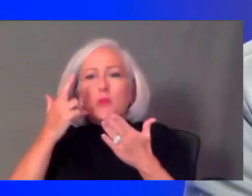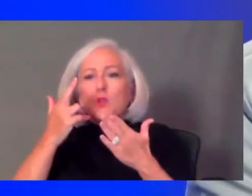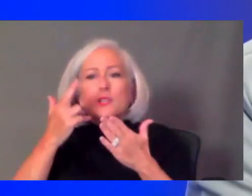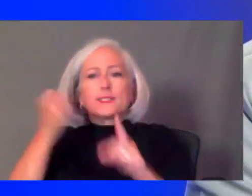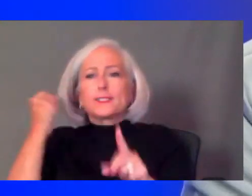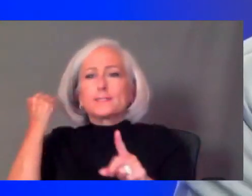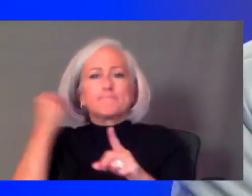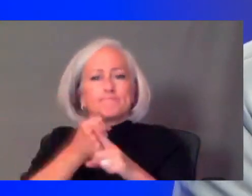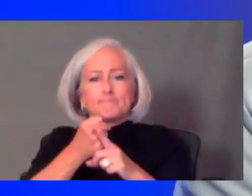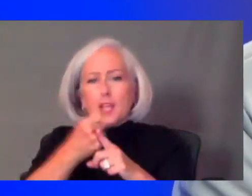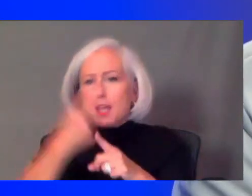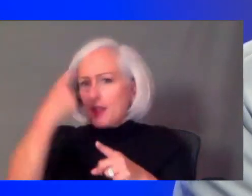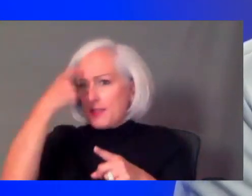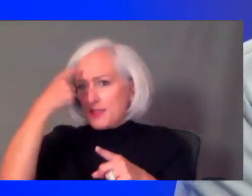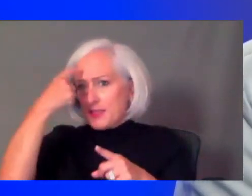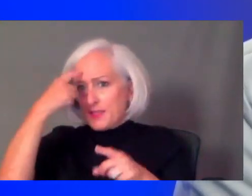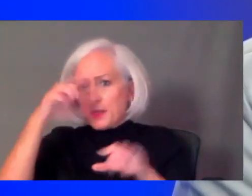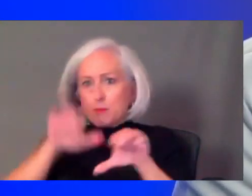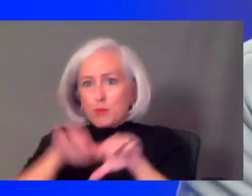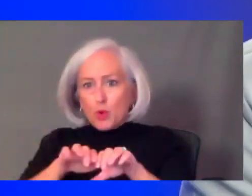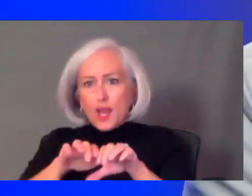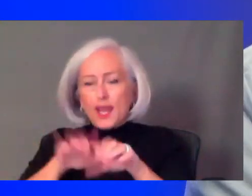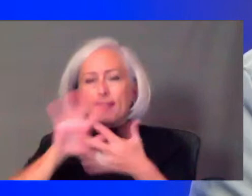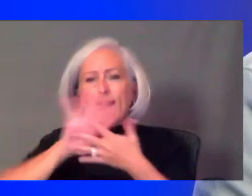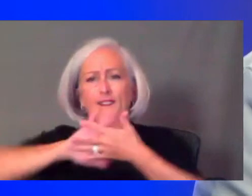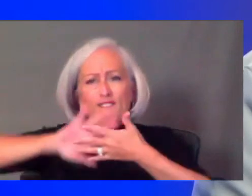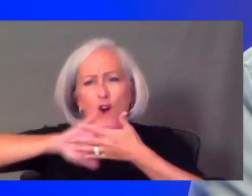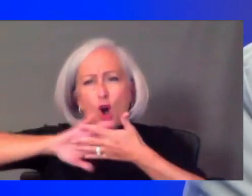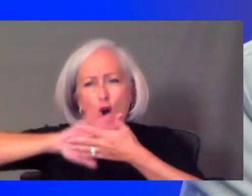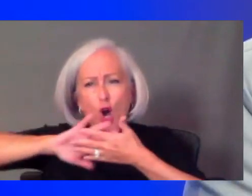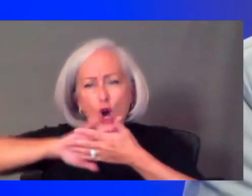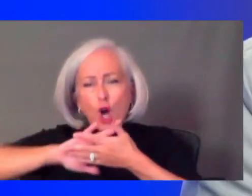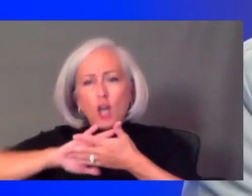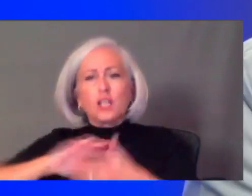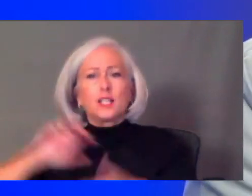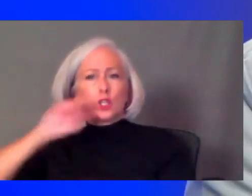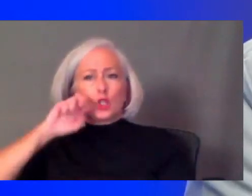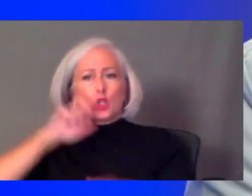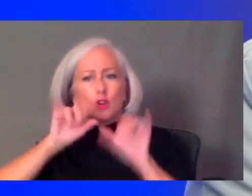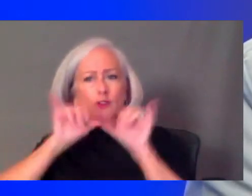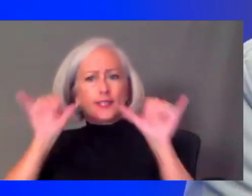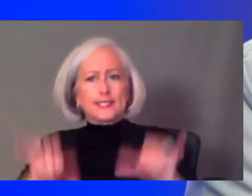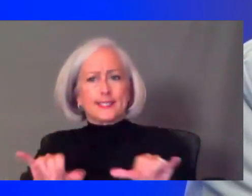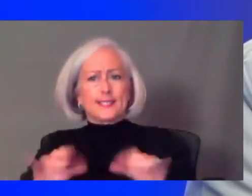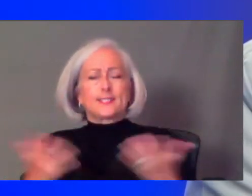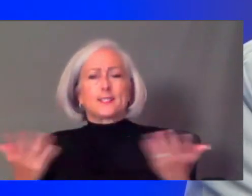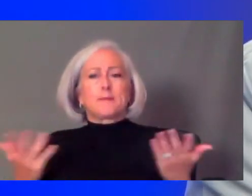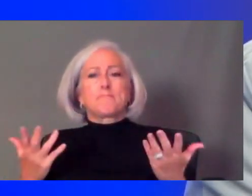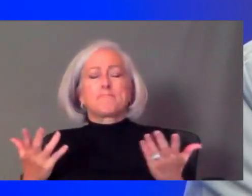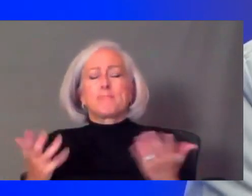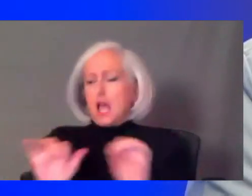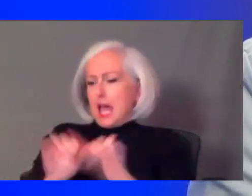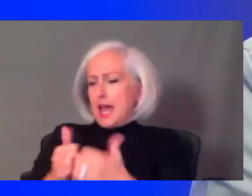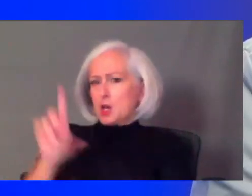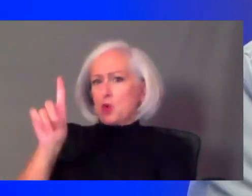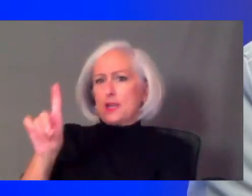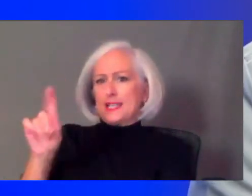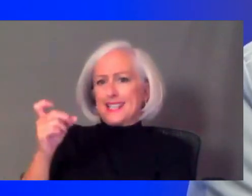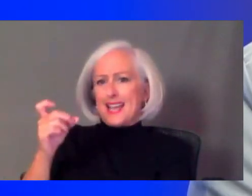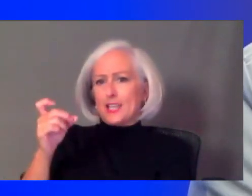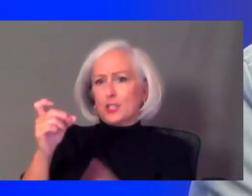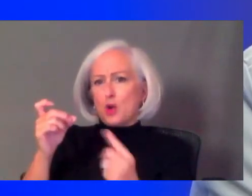We're going to be enrolling here at KU here shortly, within a couple weeks. Certainly reach out and contact